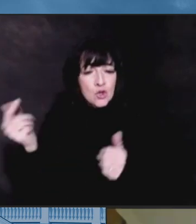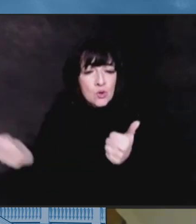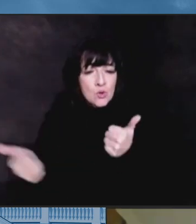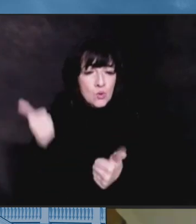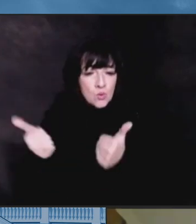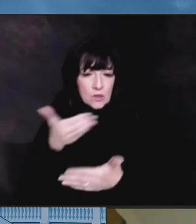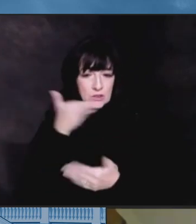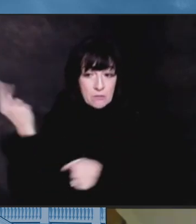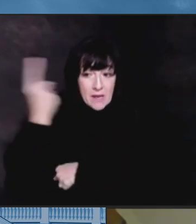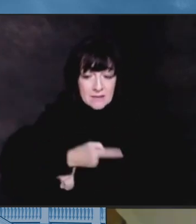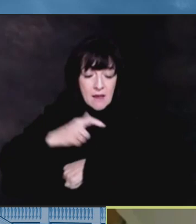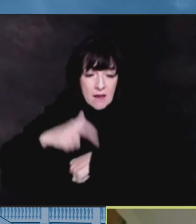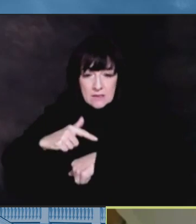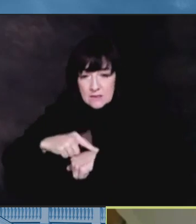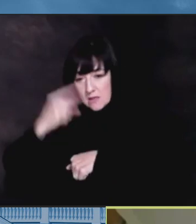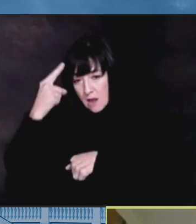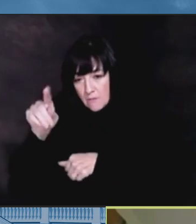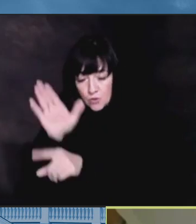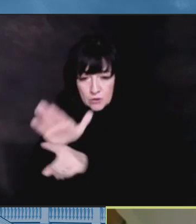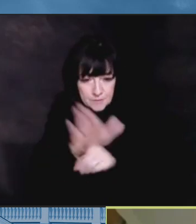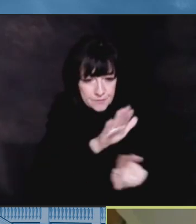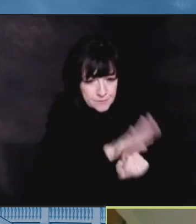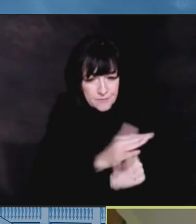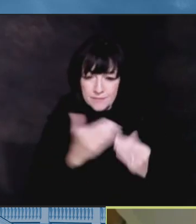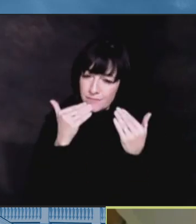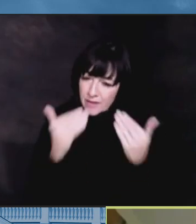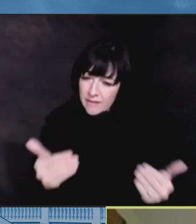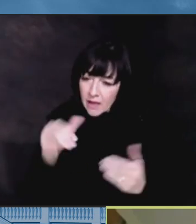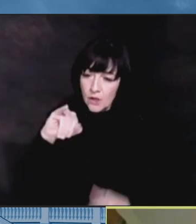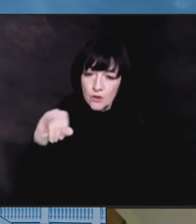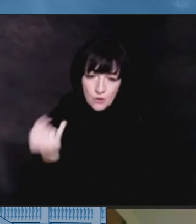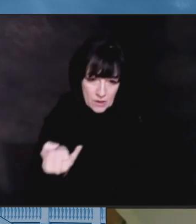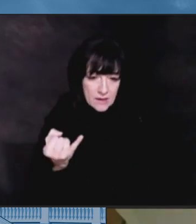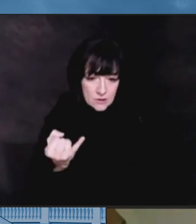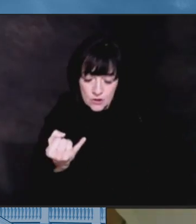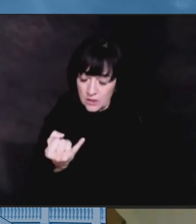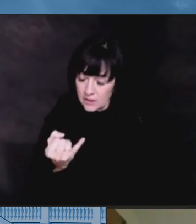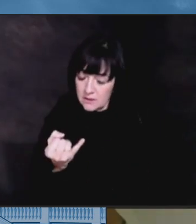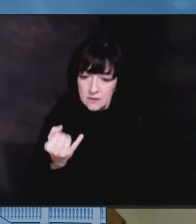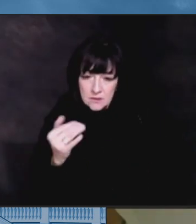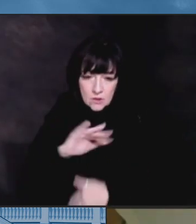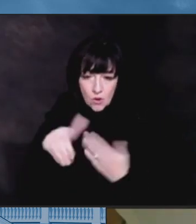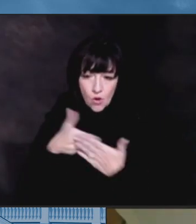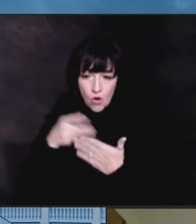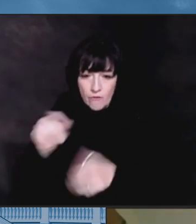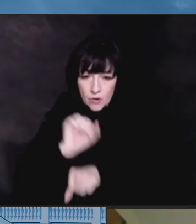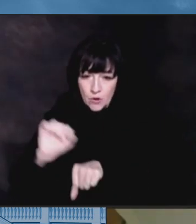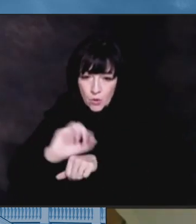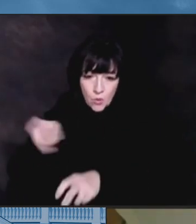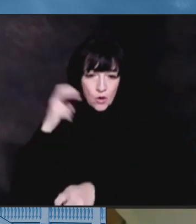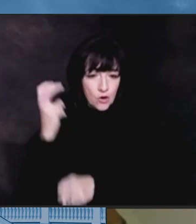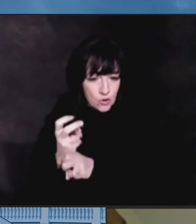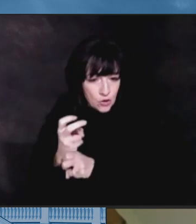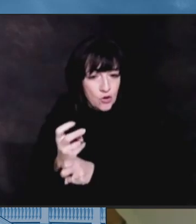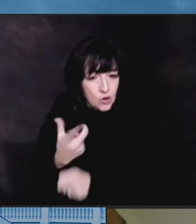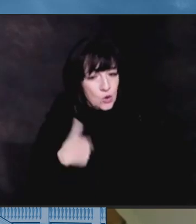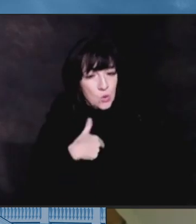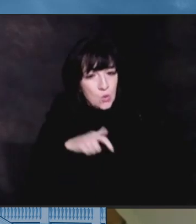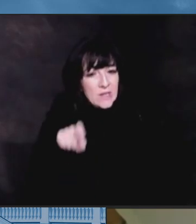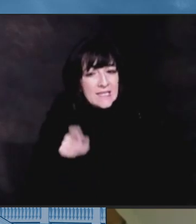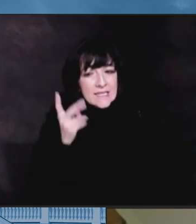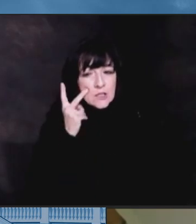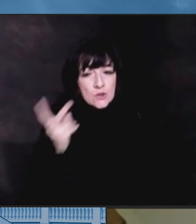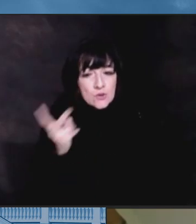Thank you for your team. Just an unbelievable effort to get up over 100,000 tests. We do need to see, as Dr. Rattay said, more testing in